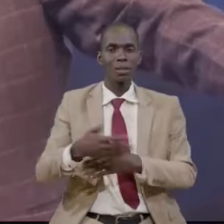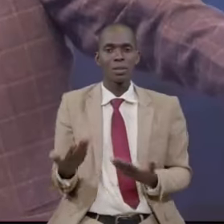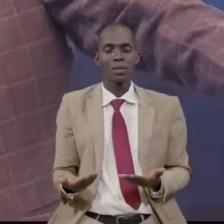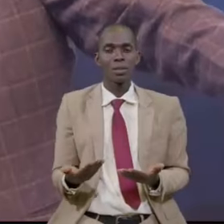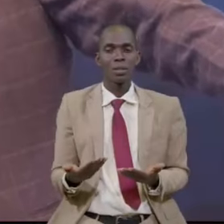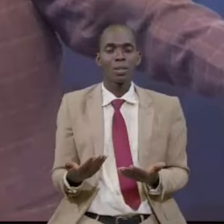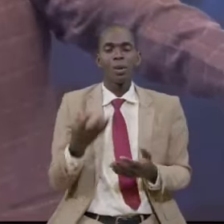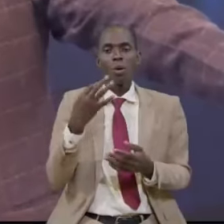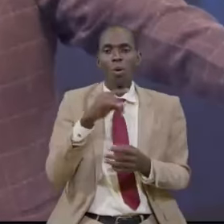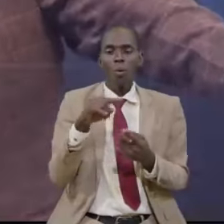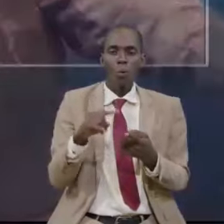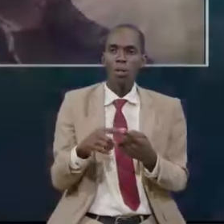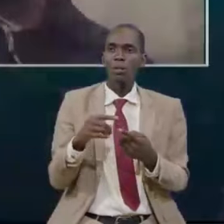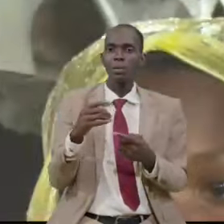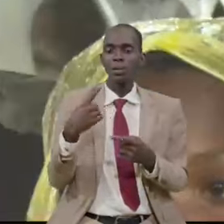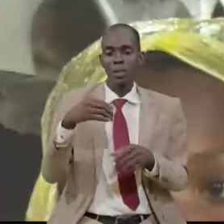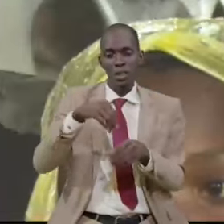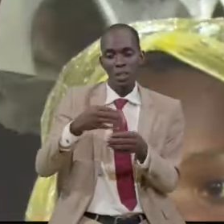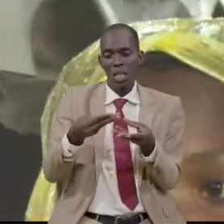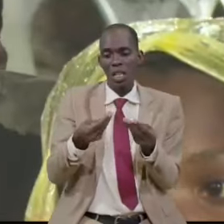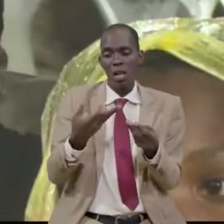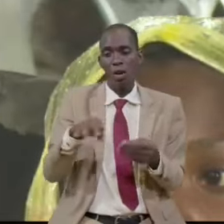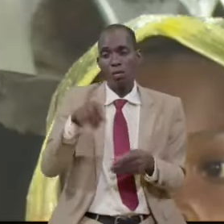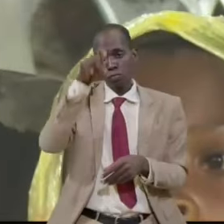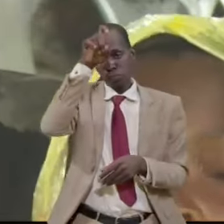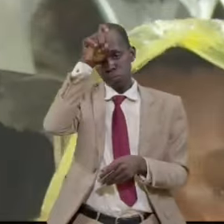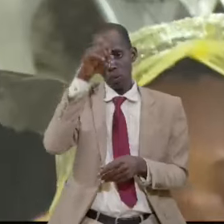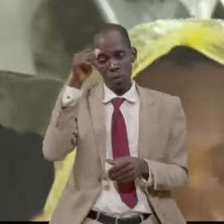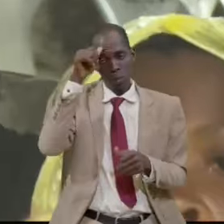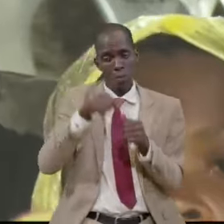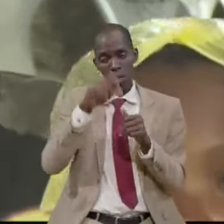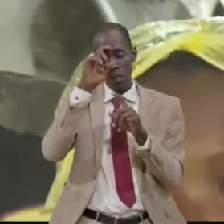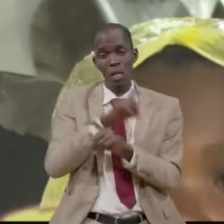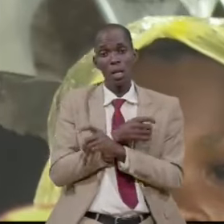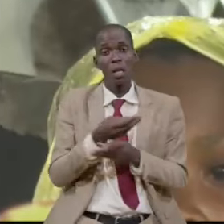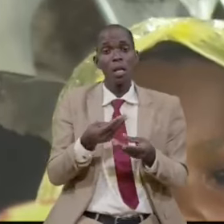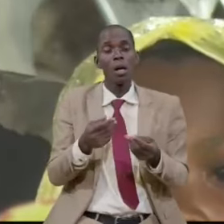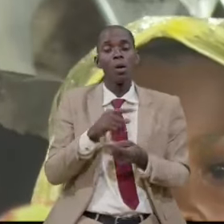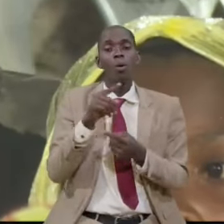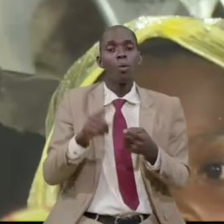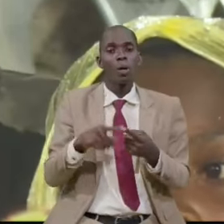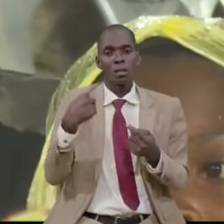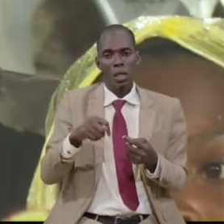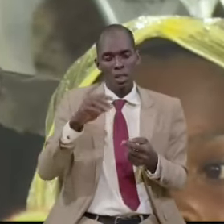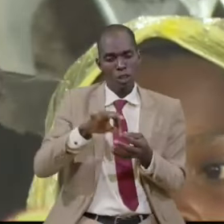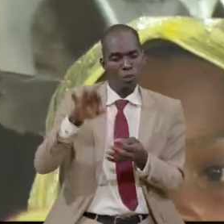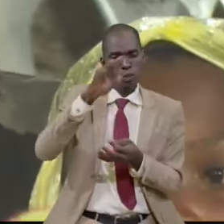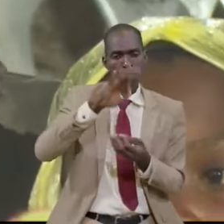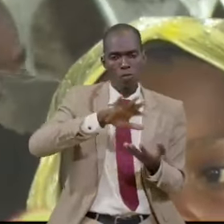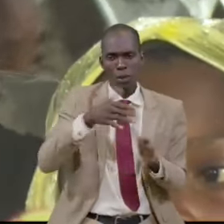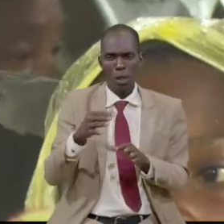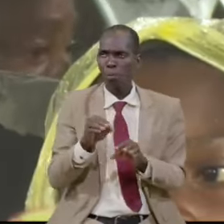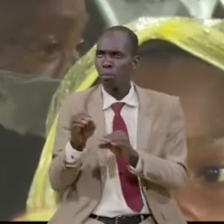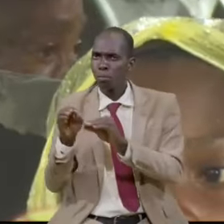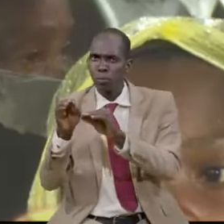here. When I see the blood, I will pass over you. And this fellow, he has money. The sign of the blood is